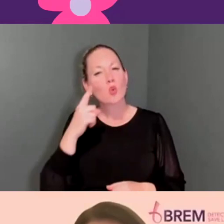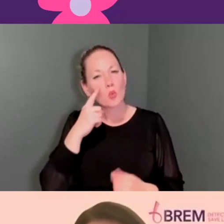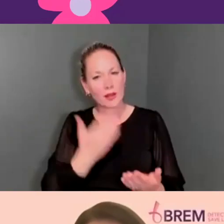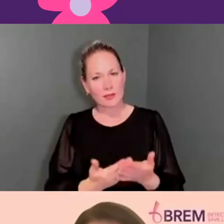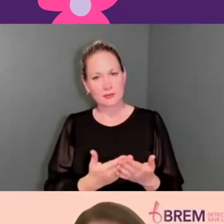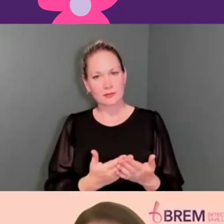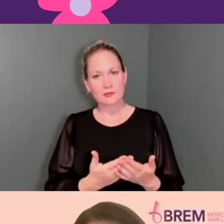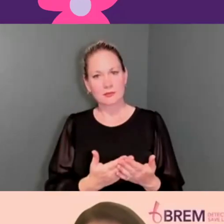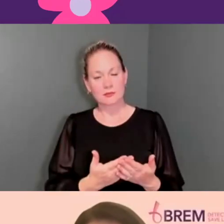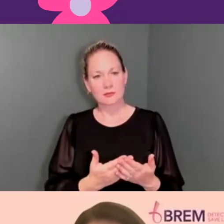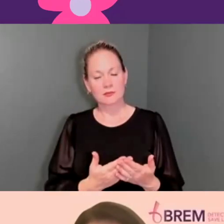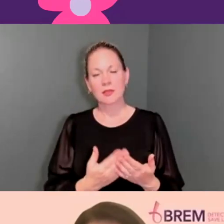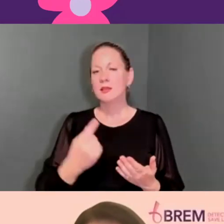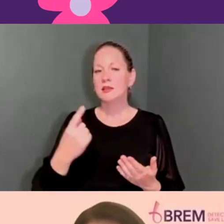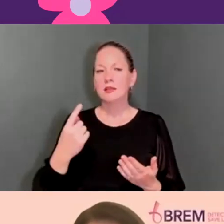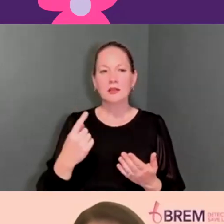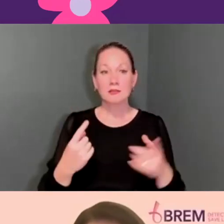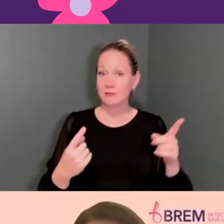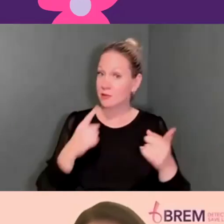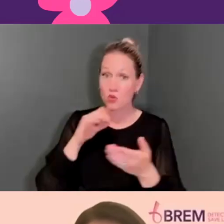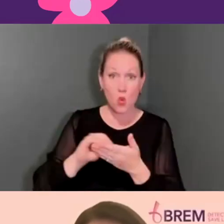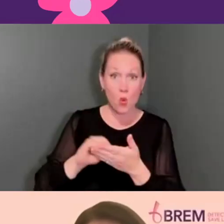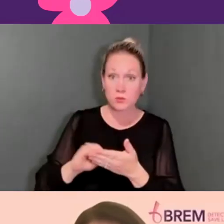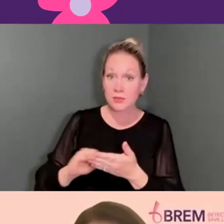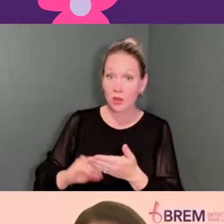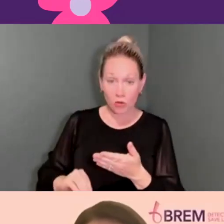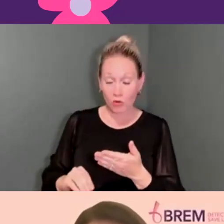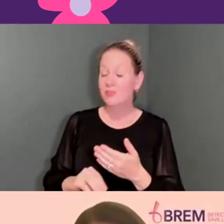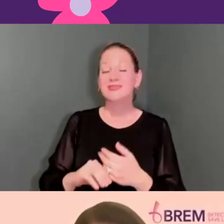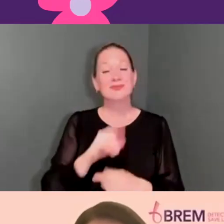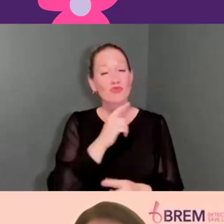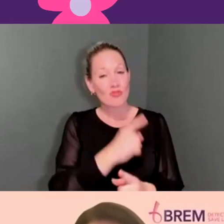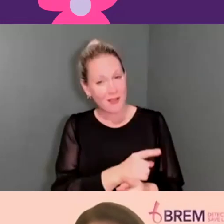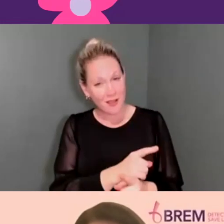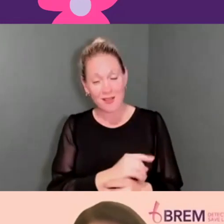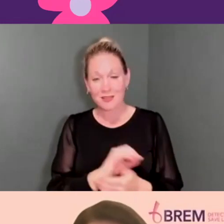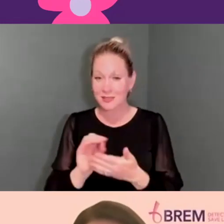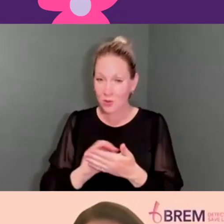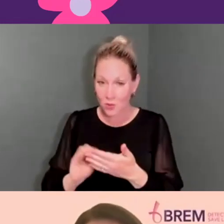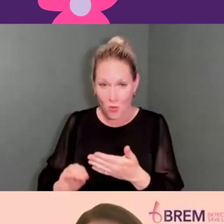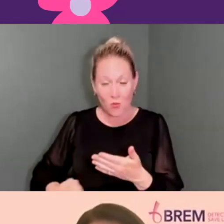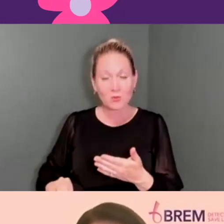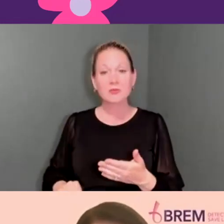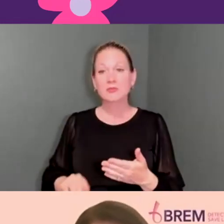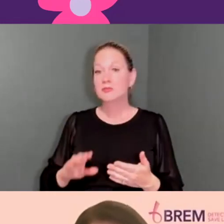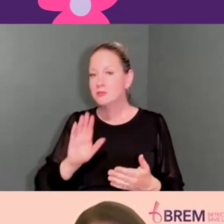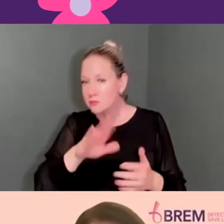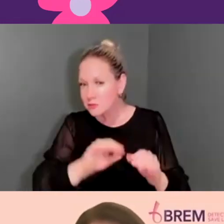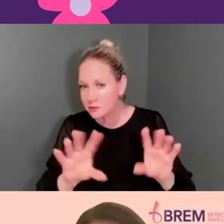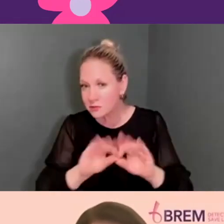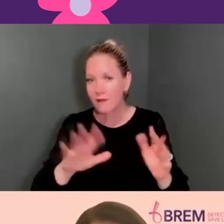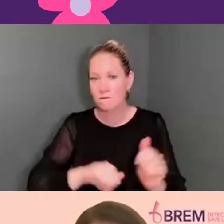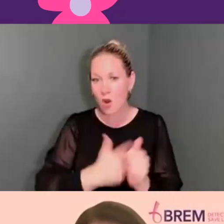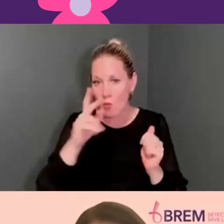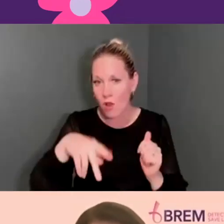somebody to, Note you taker? know, yeah, to take notes, to follow up if maybe it looks